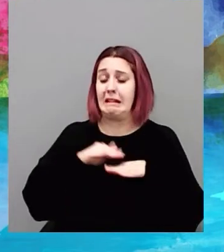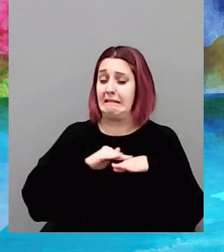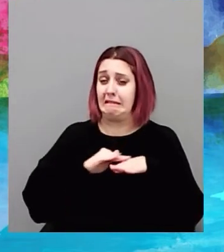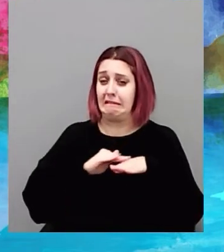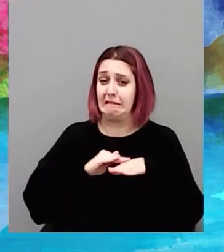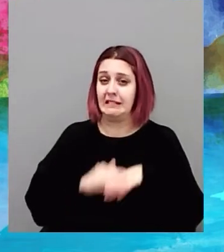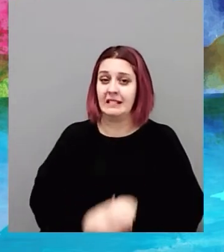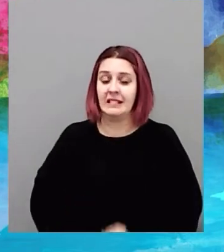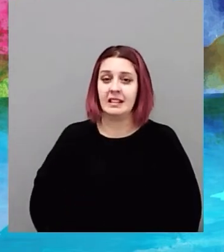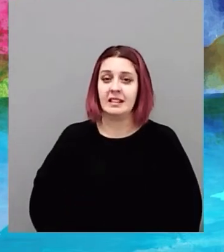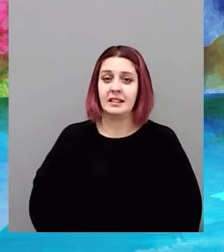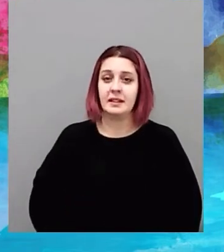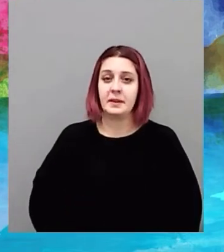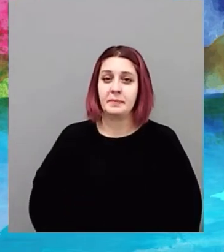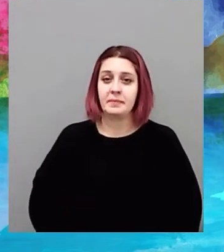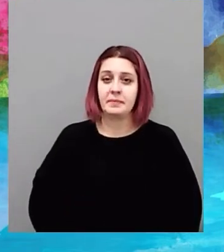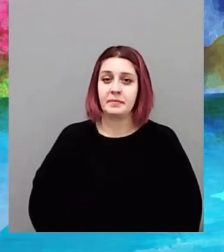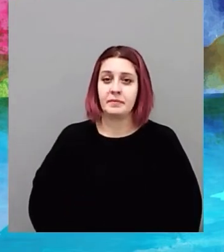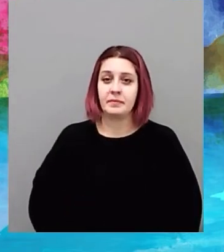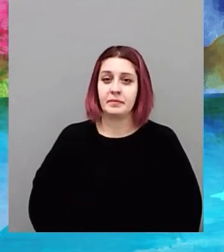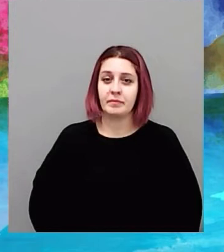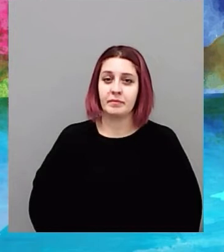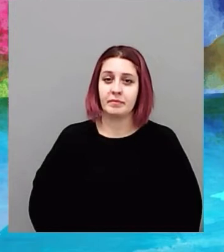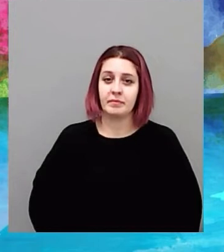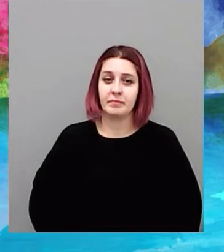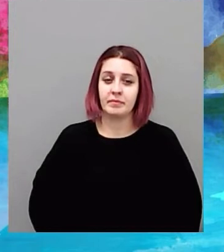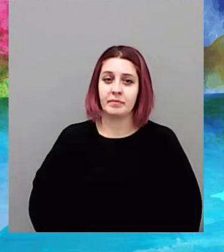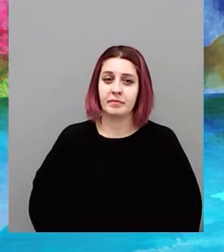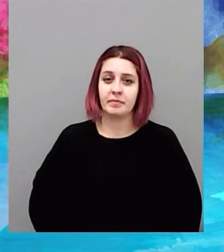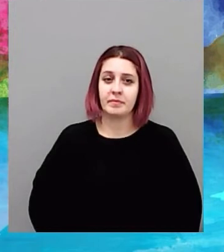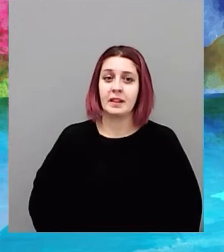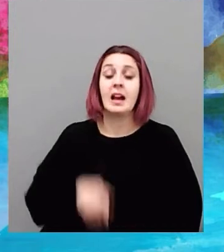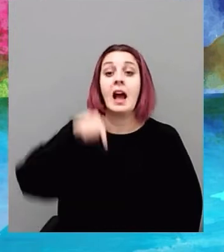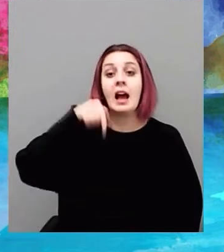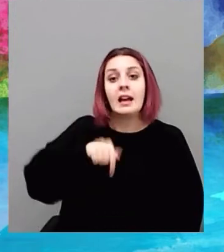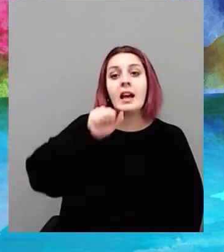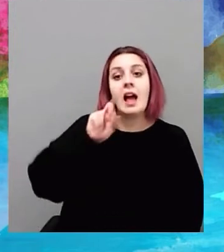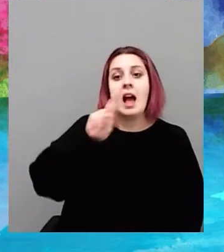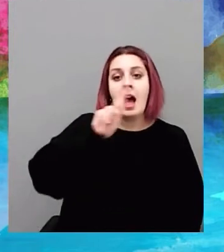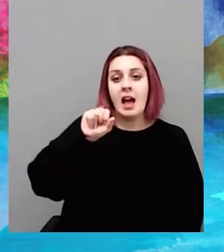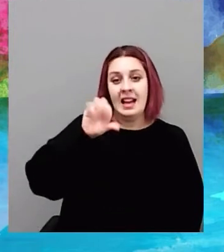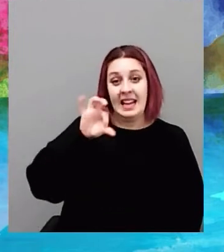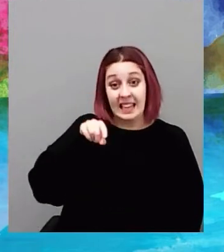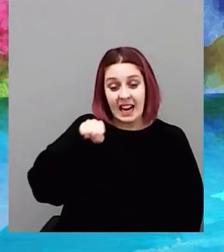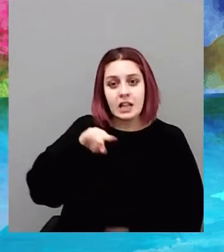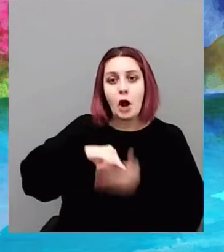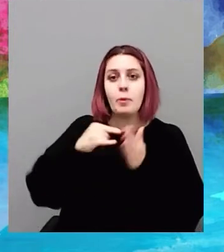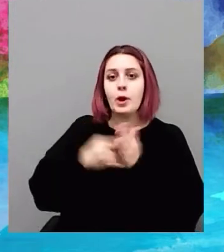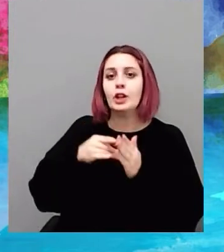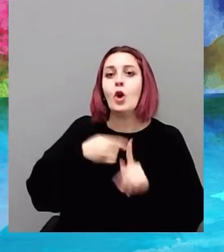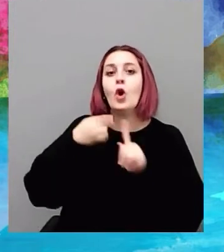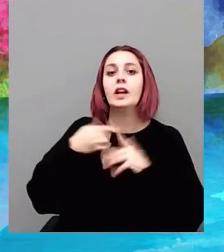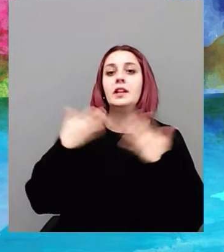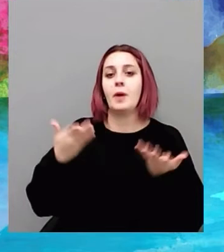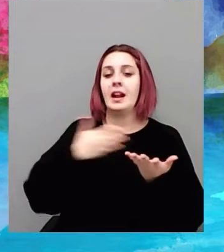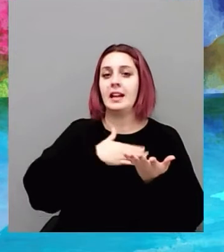with ARAS, the project was to develop to implement the tool on 90 places on the